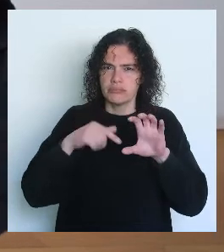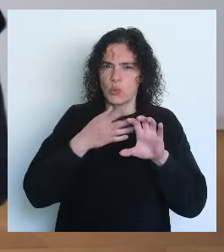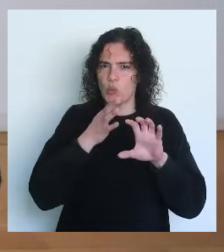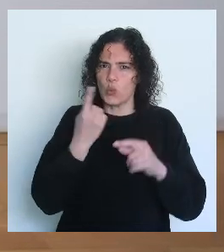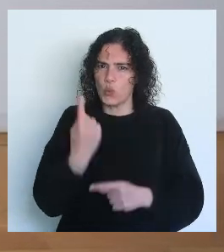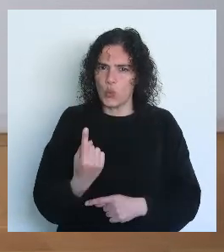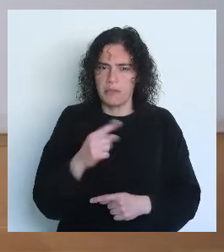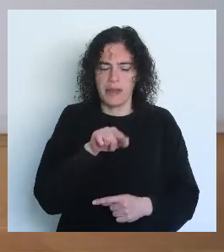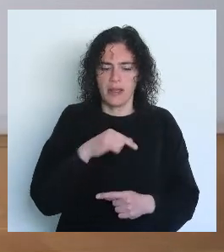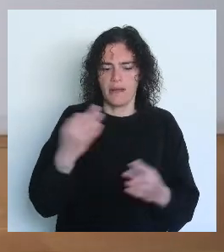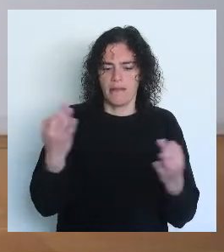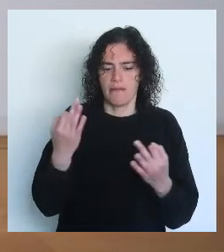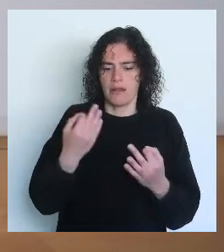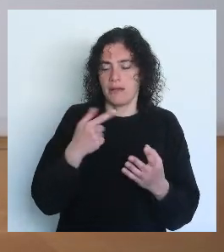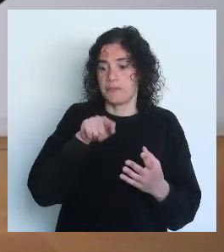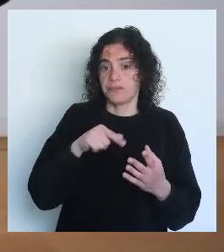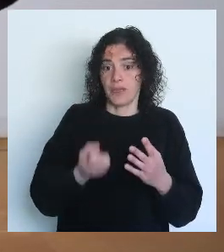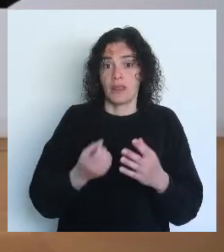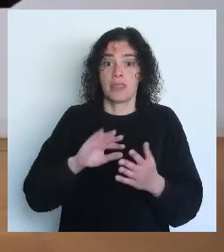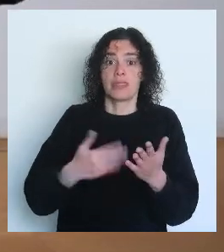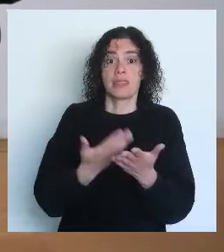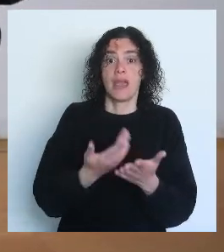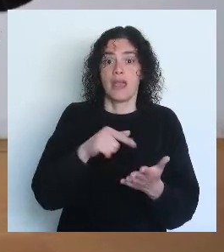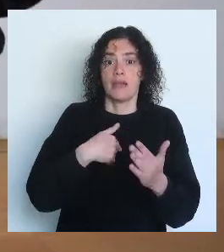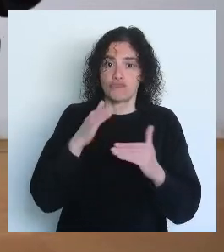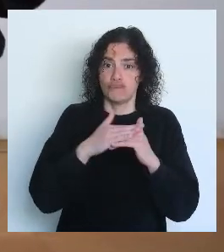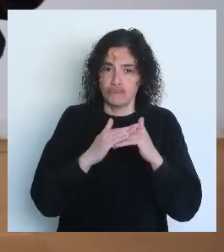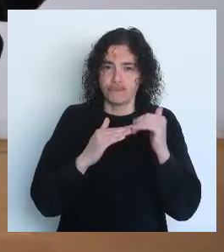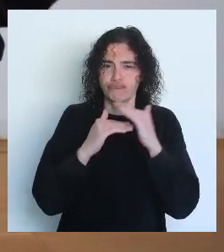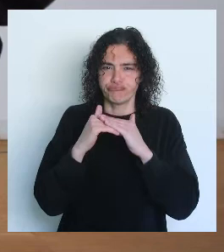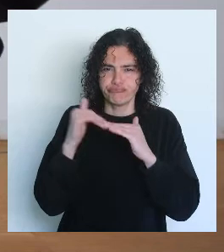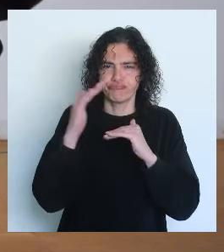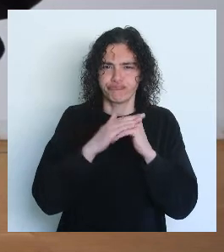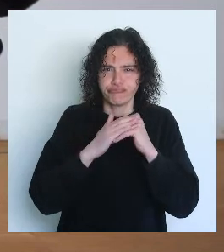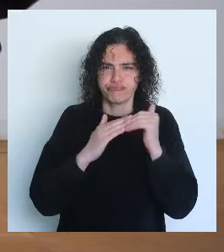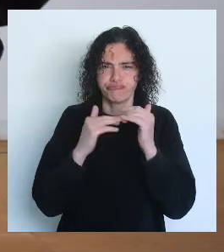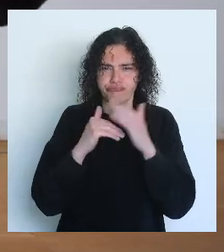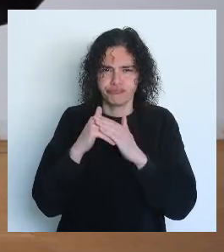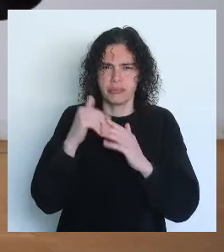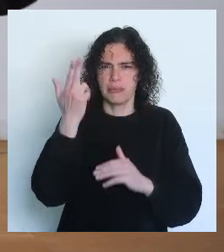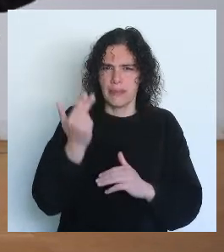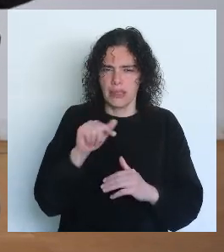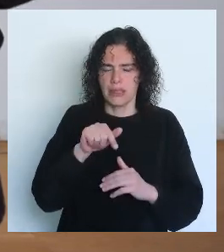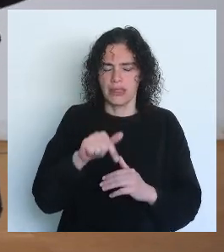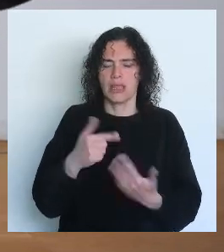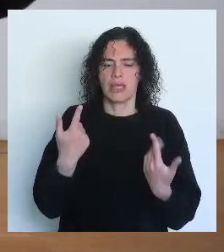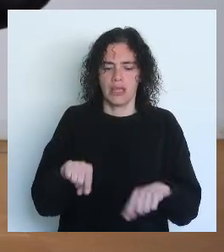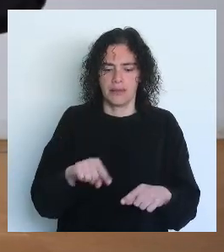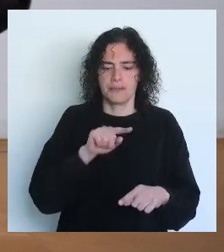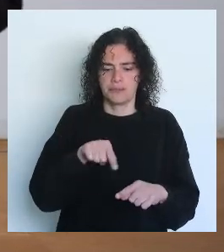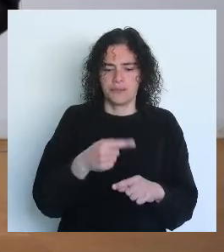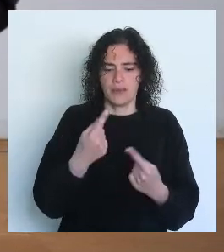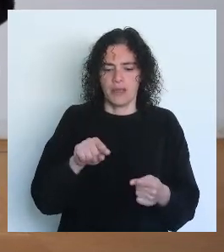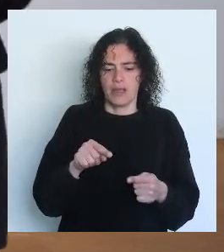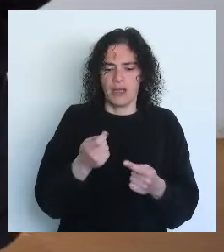yellow, one color, is actually the result of layers and layers and layers of painting.